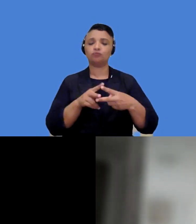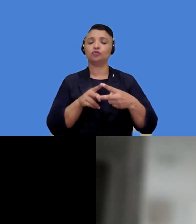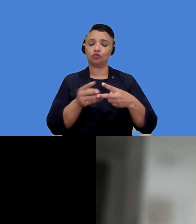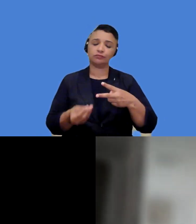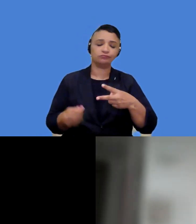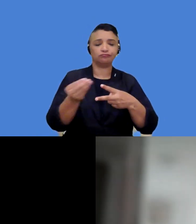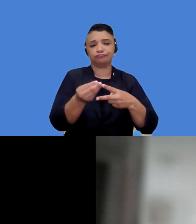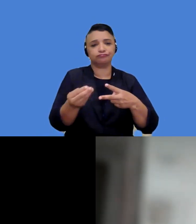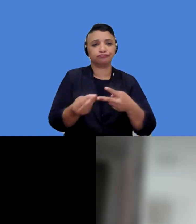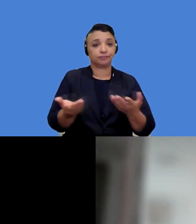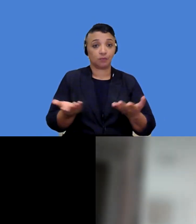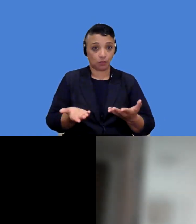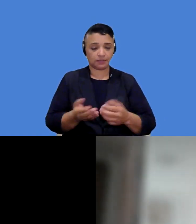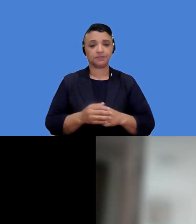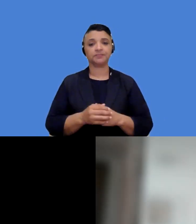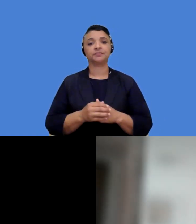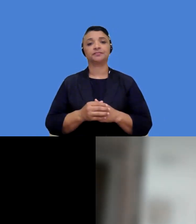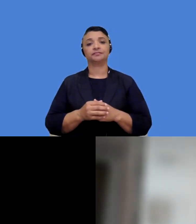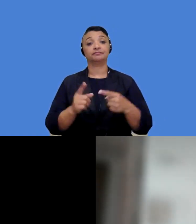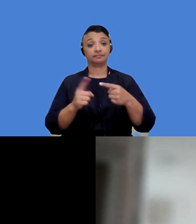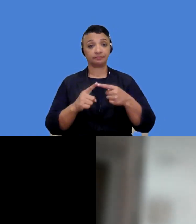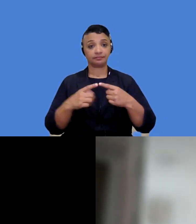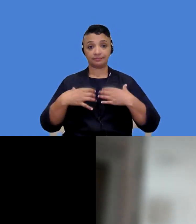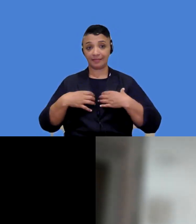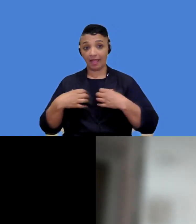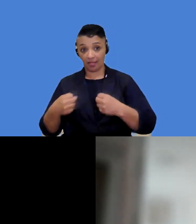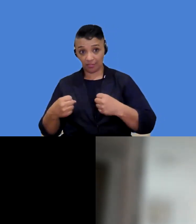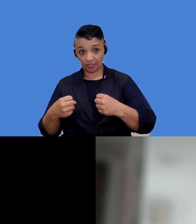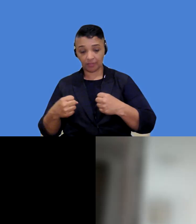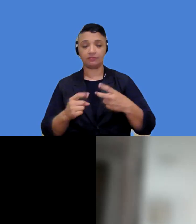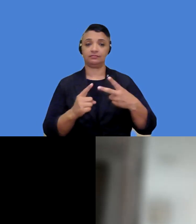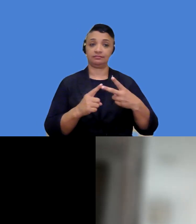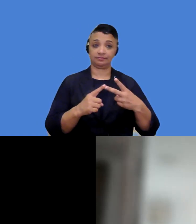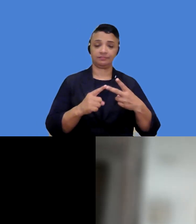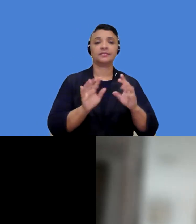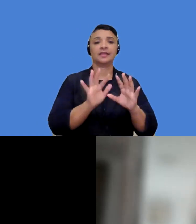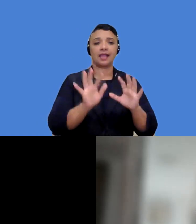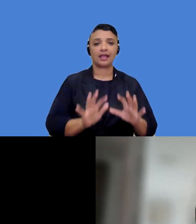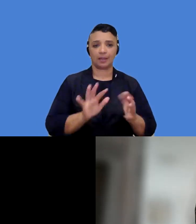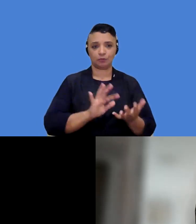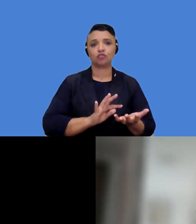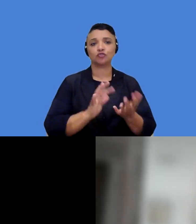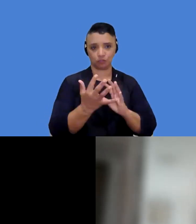these areas were health and climate change.